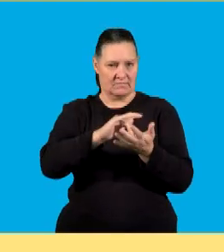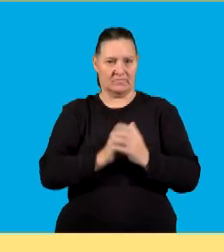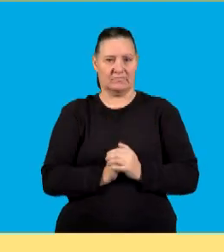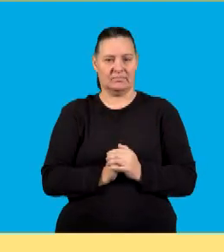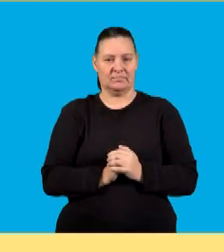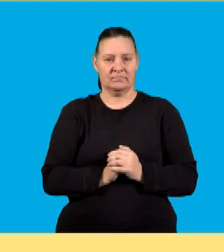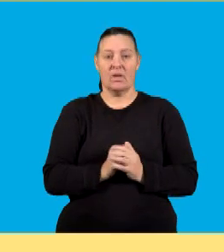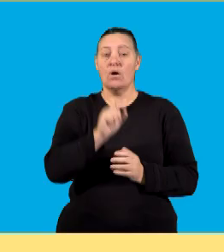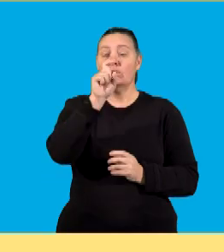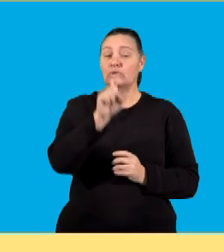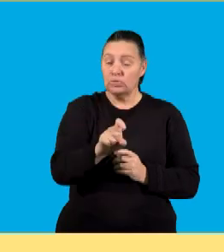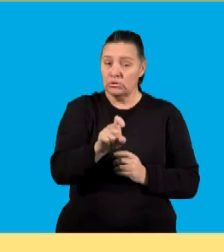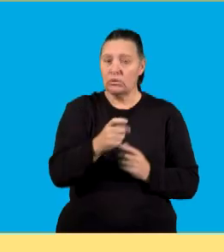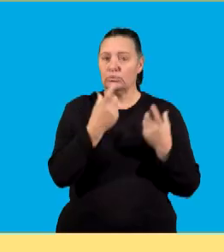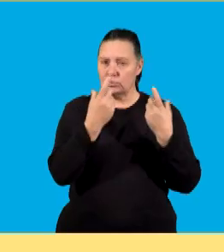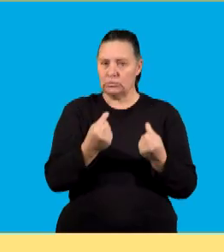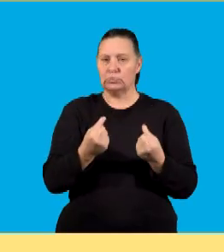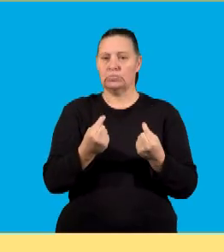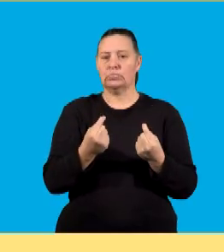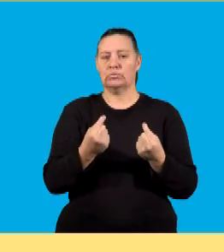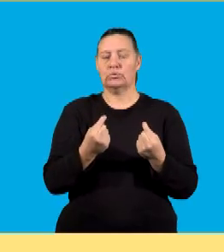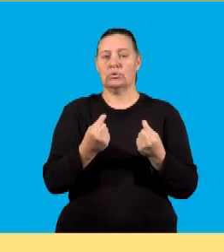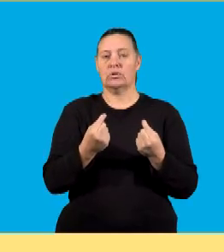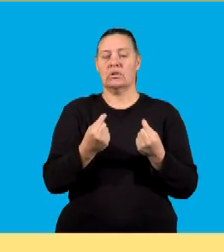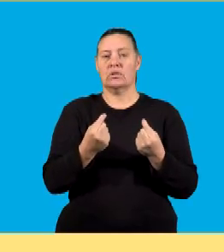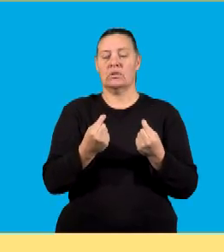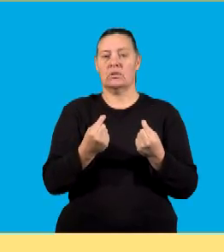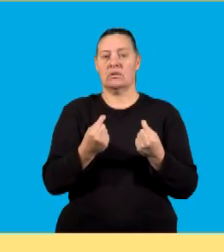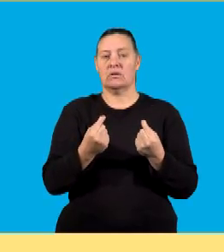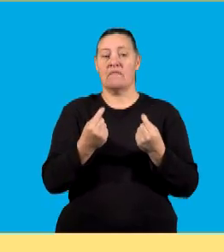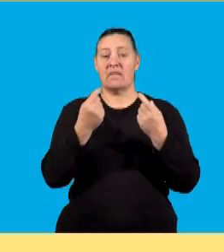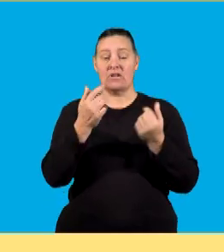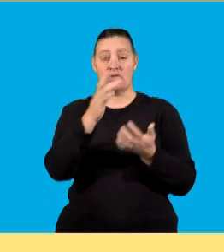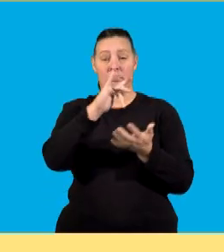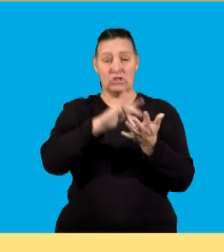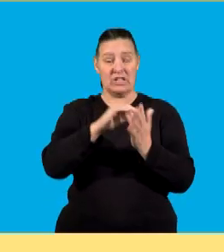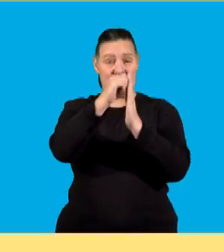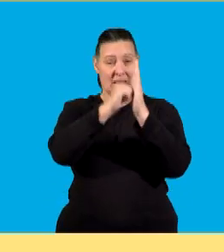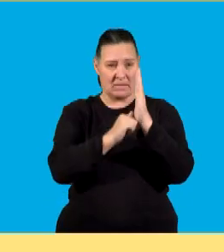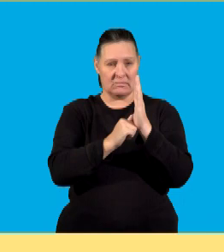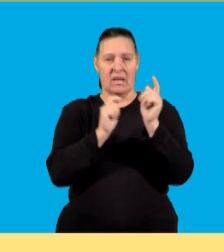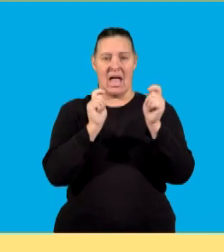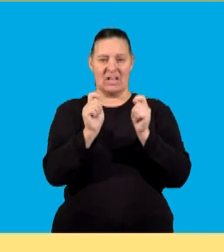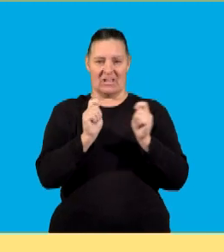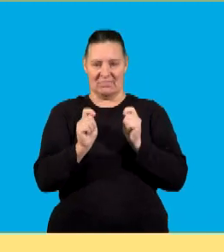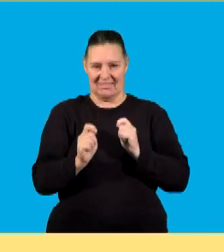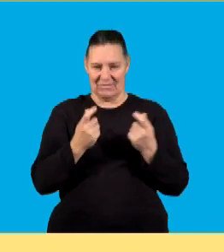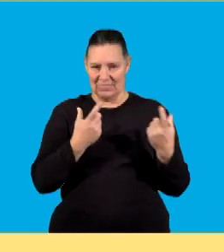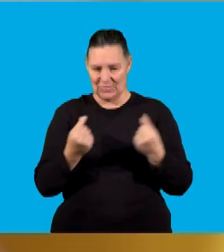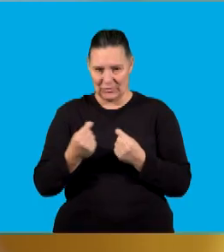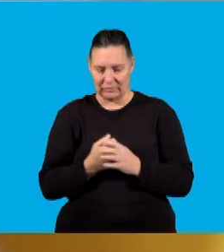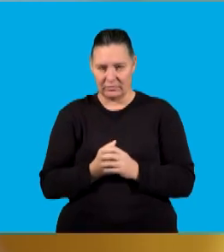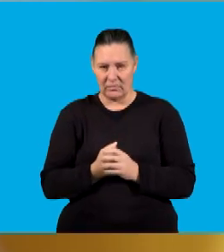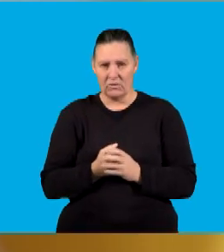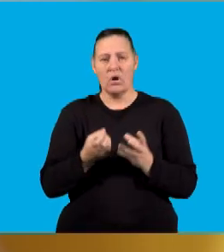position. You should also be able to do adjustments to the statement of financial position. That is, when you